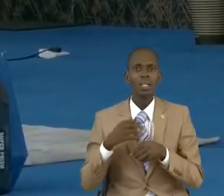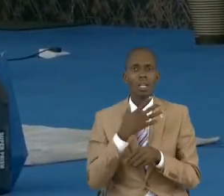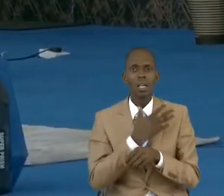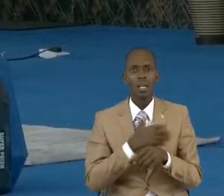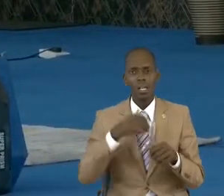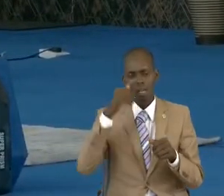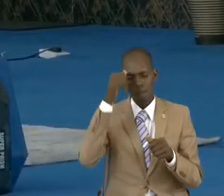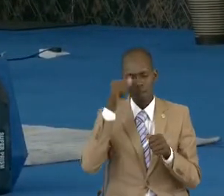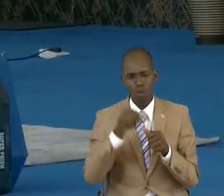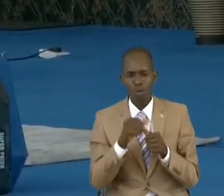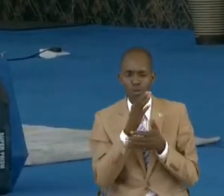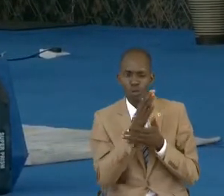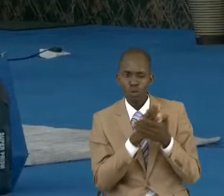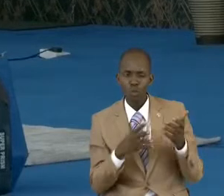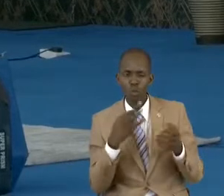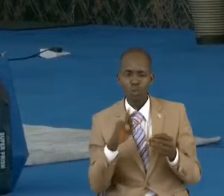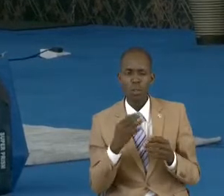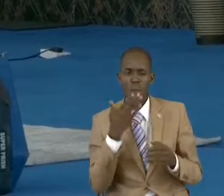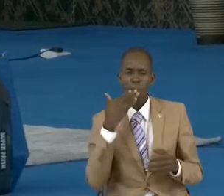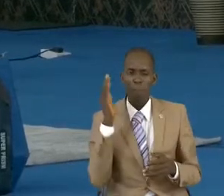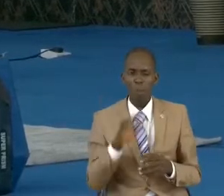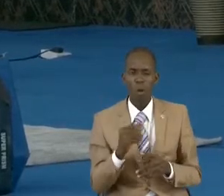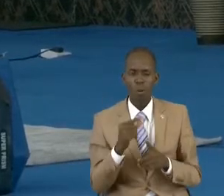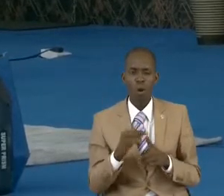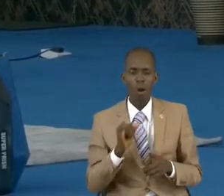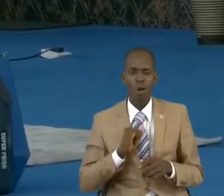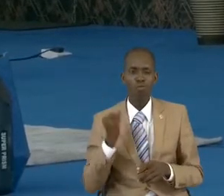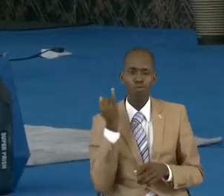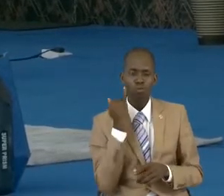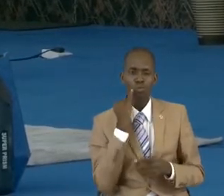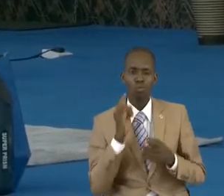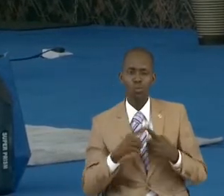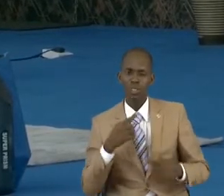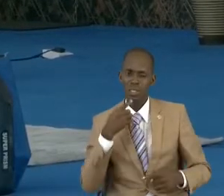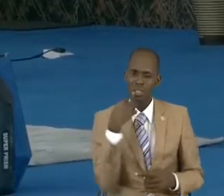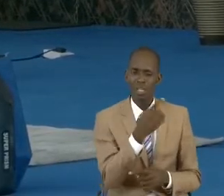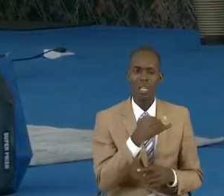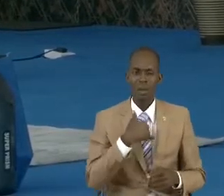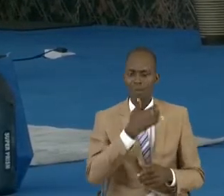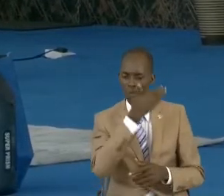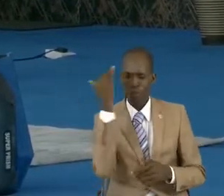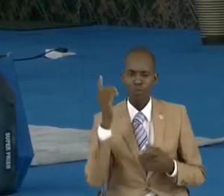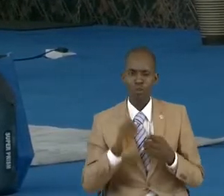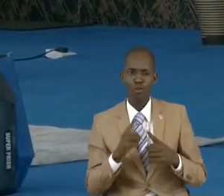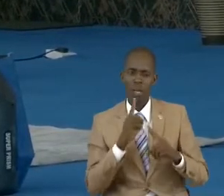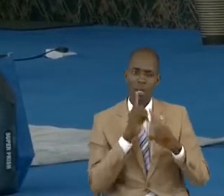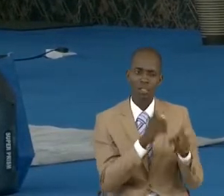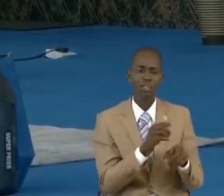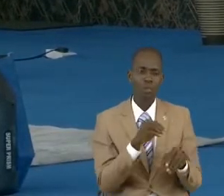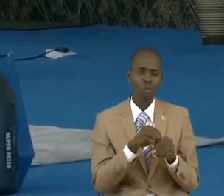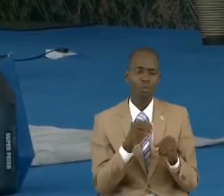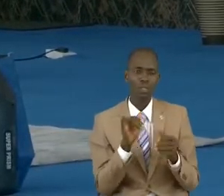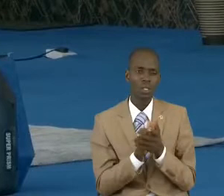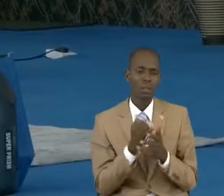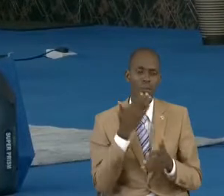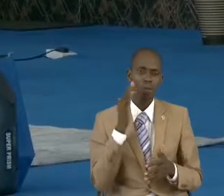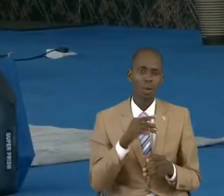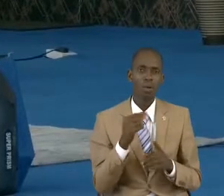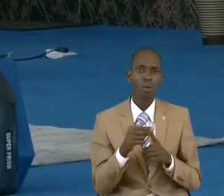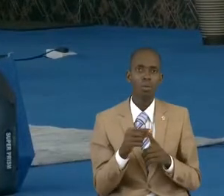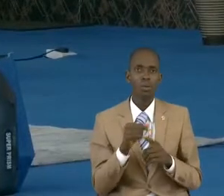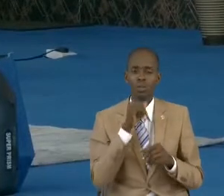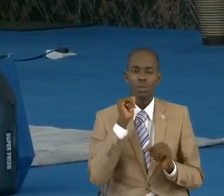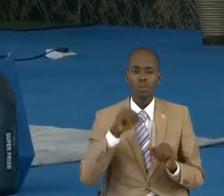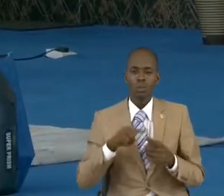bad words you should have said, which you didn't remember at that time. But you couldn't get up. You